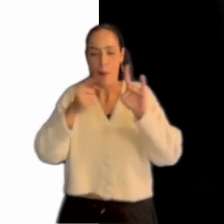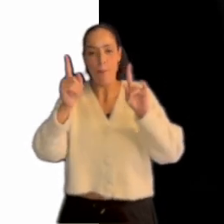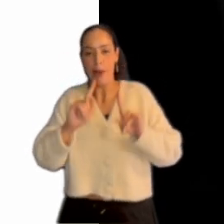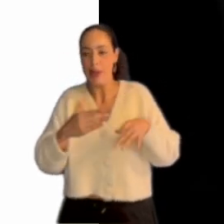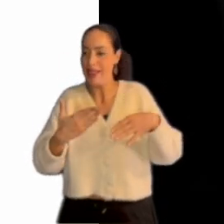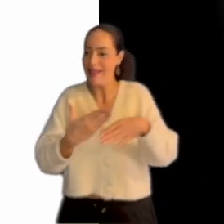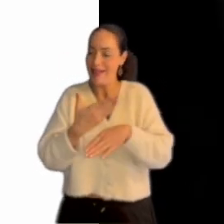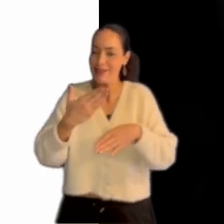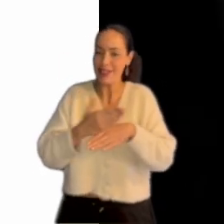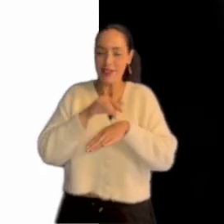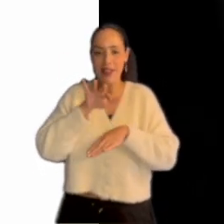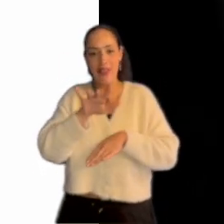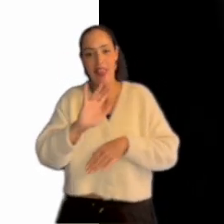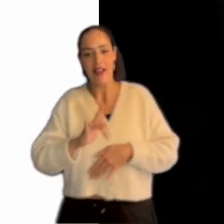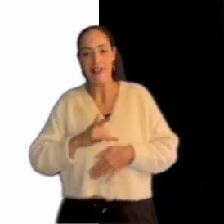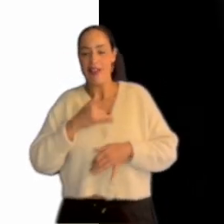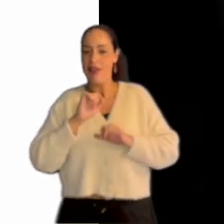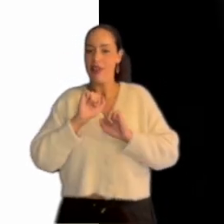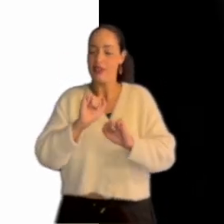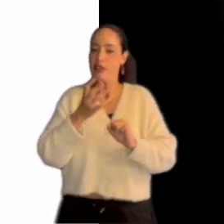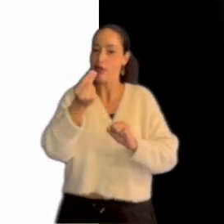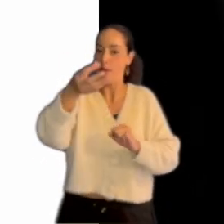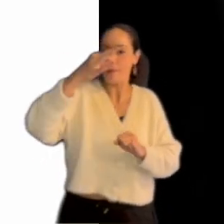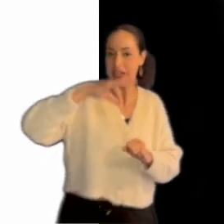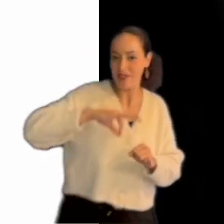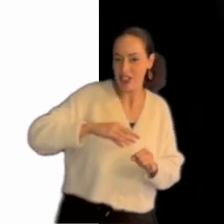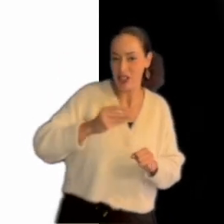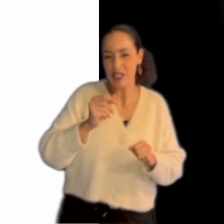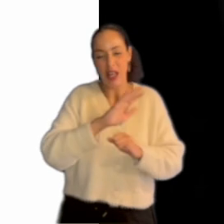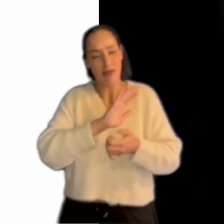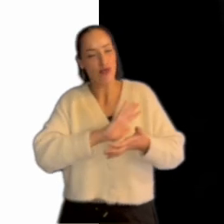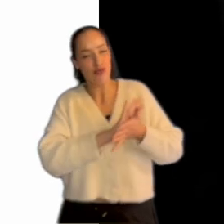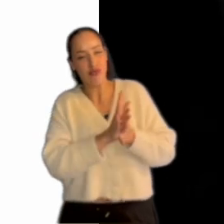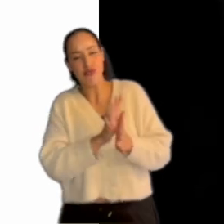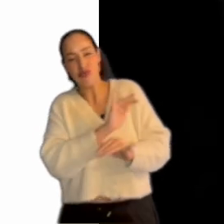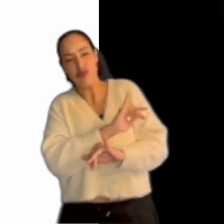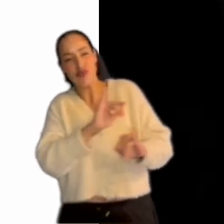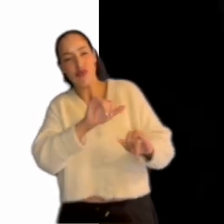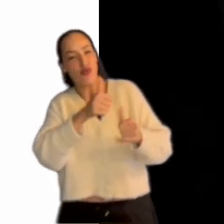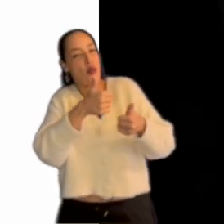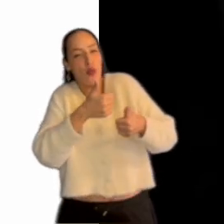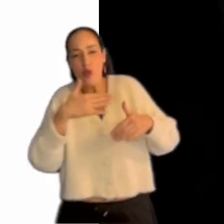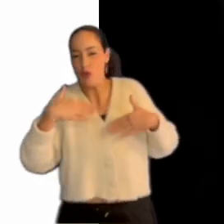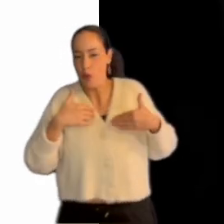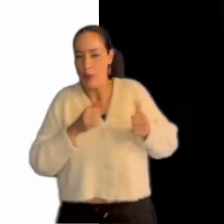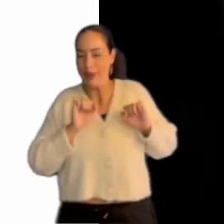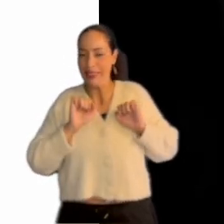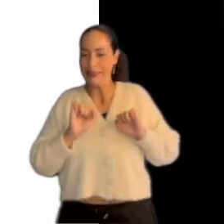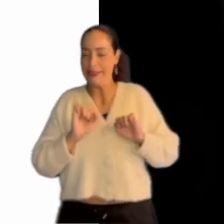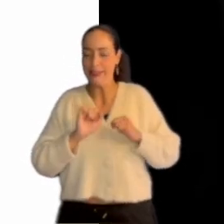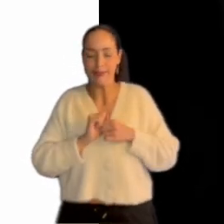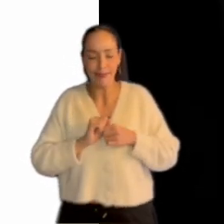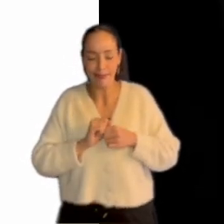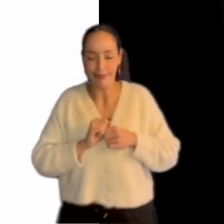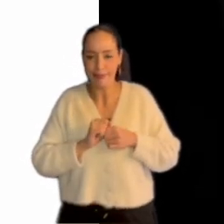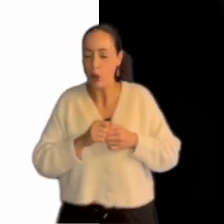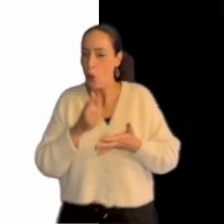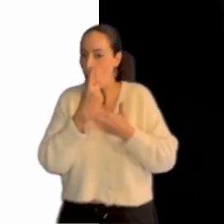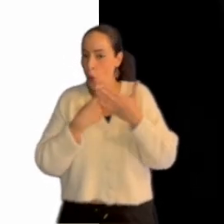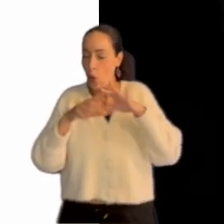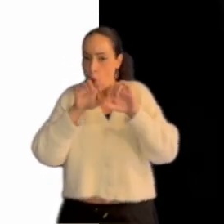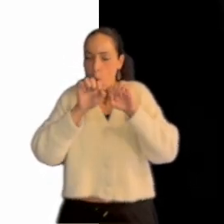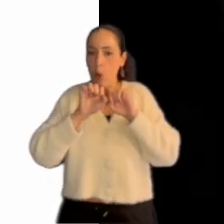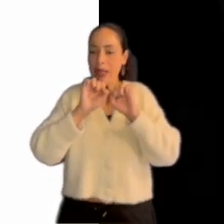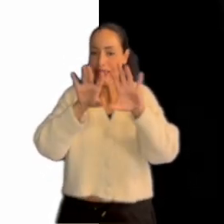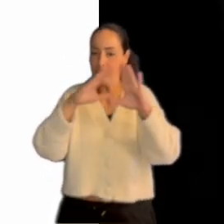This offers us a unique insight into his world and enables us to ask questions about why and how to understand further what is and isn't